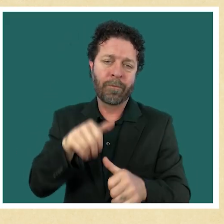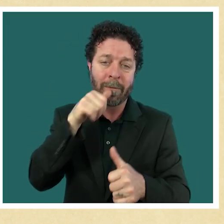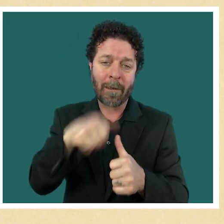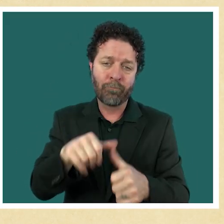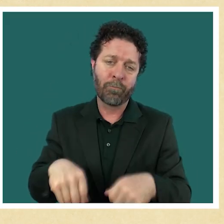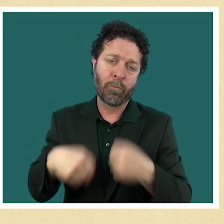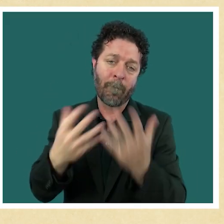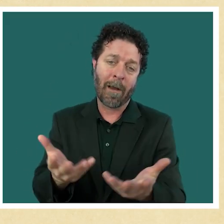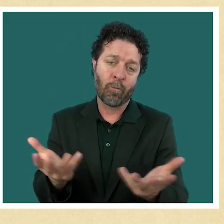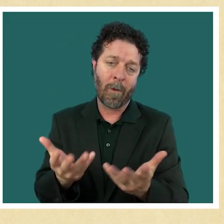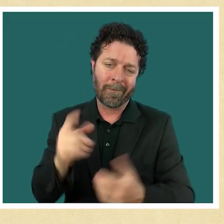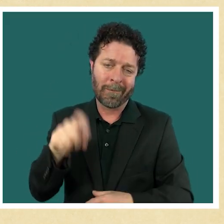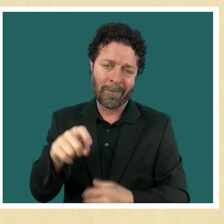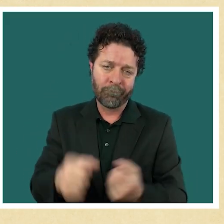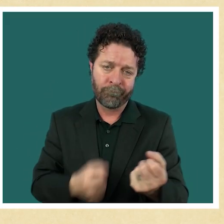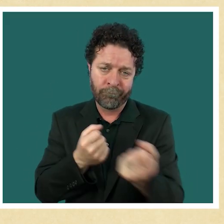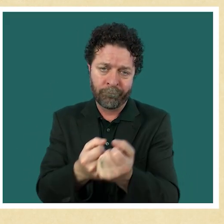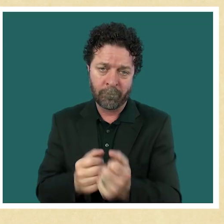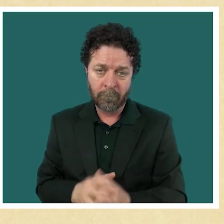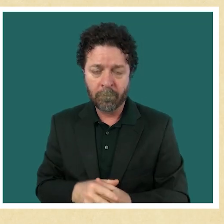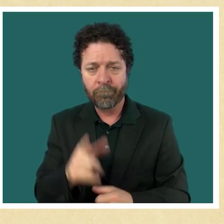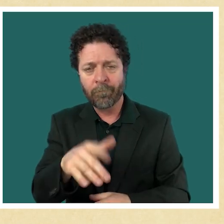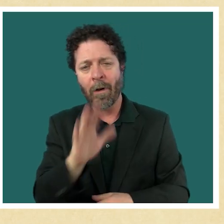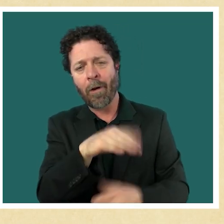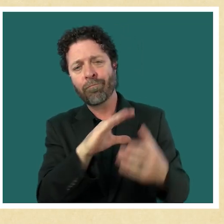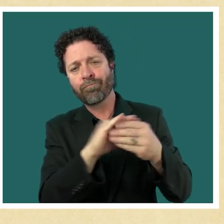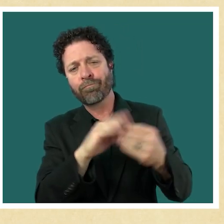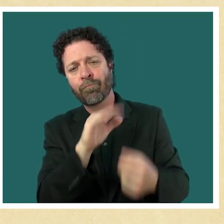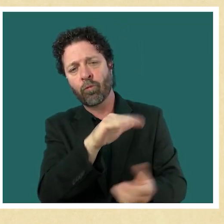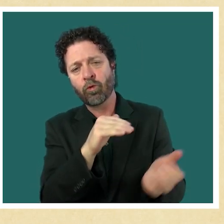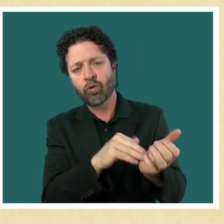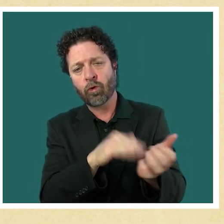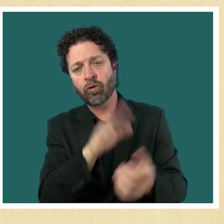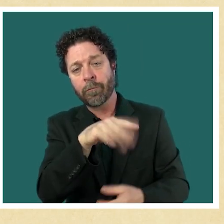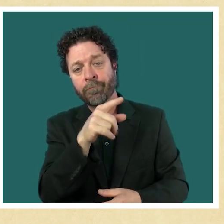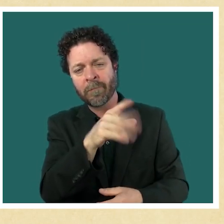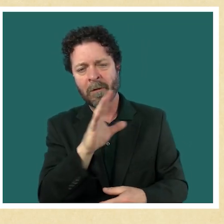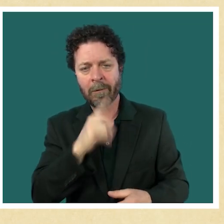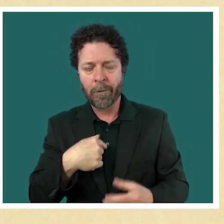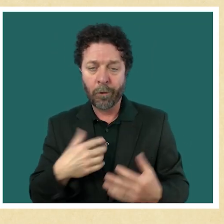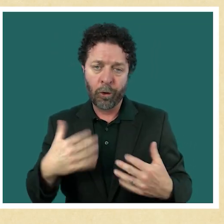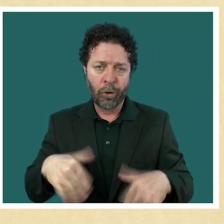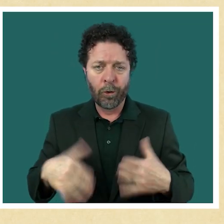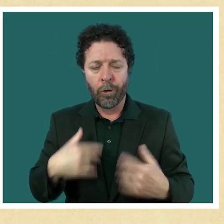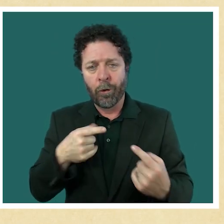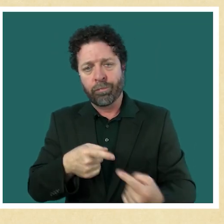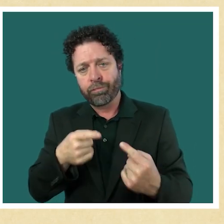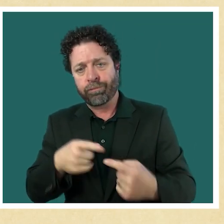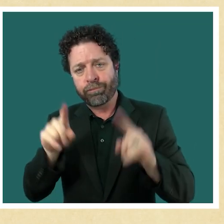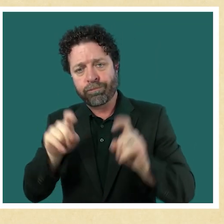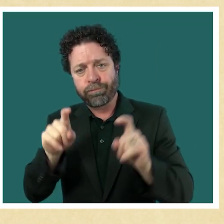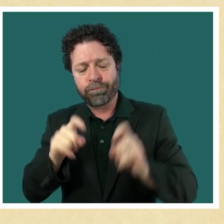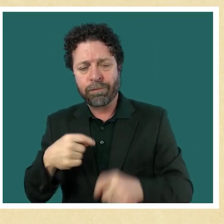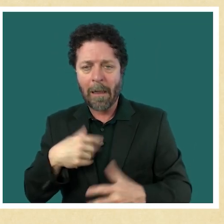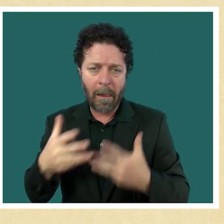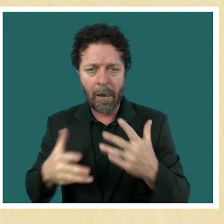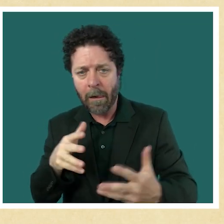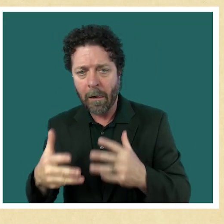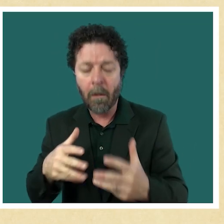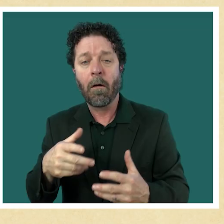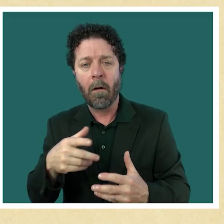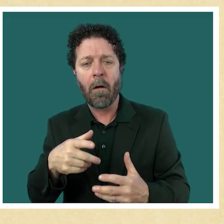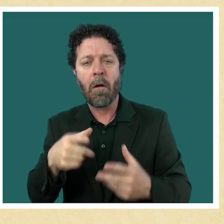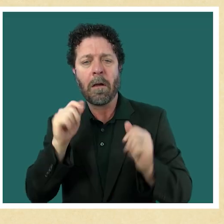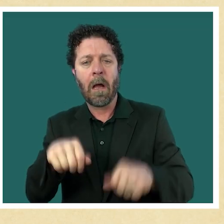prove that the accommodation is necessary. Tell your doctor about any difficulties you experience in testing so they